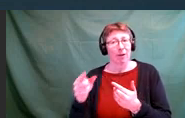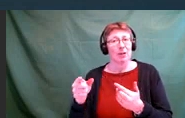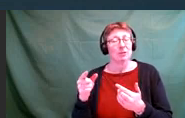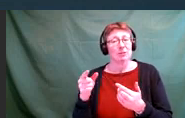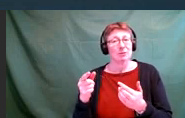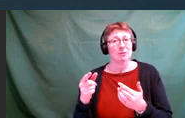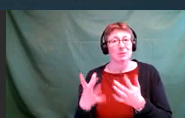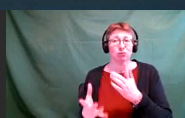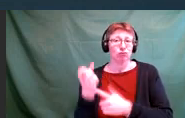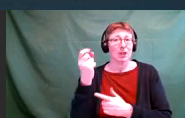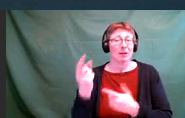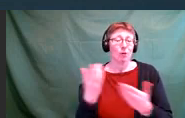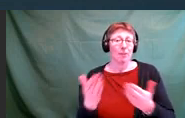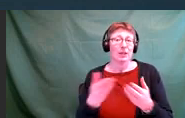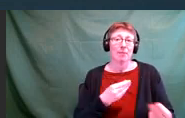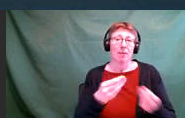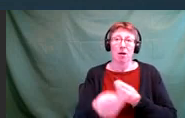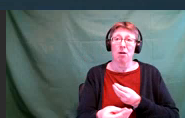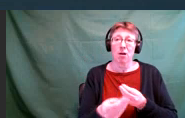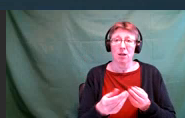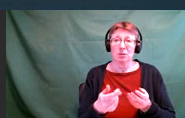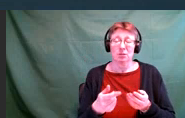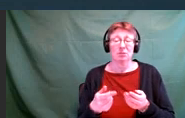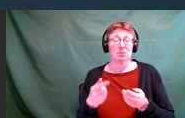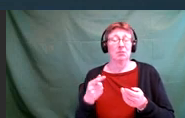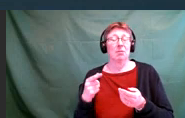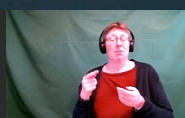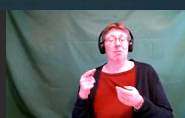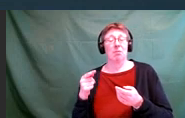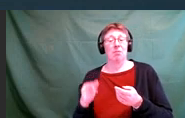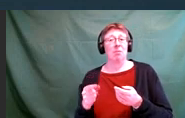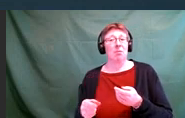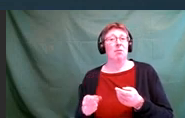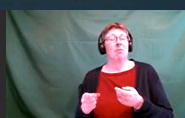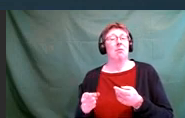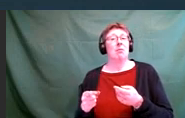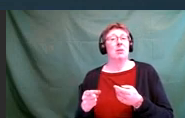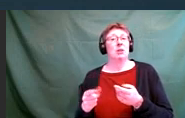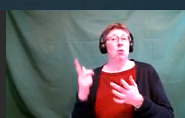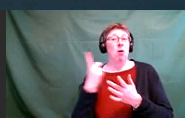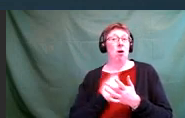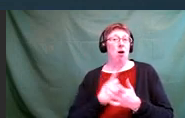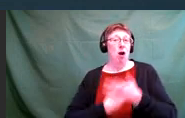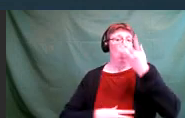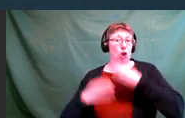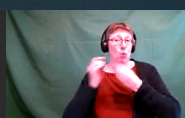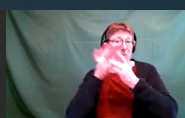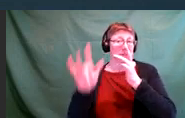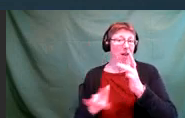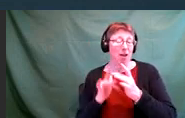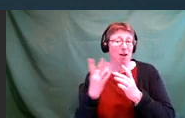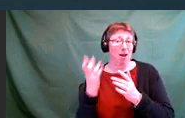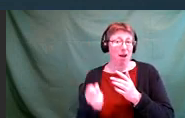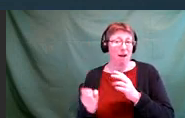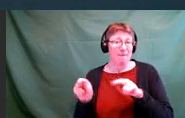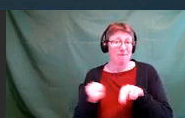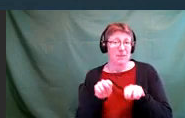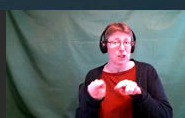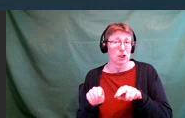Okay. And there's a video about Warren Buffett on the Island site.